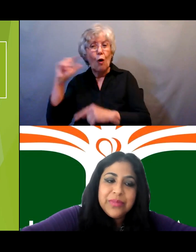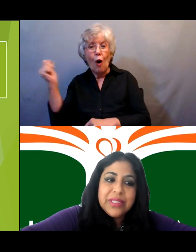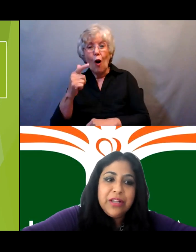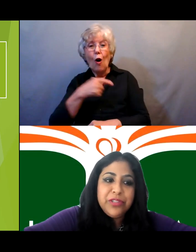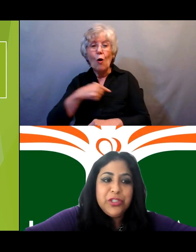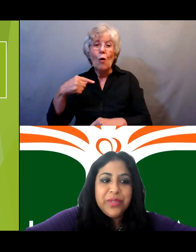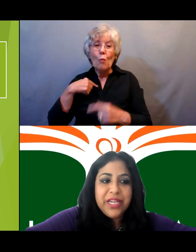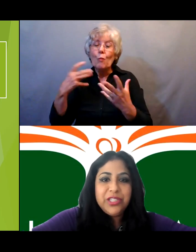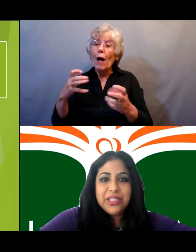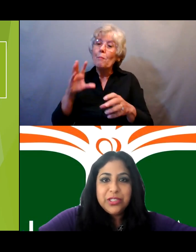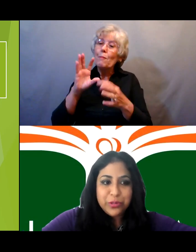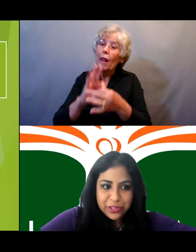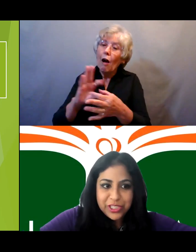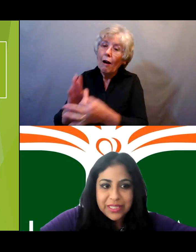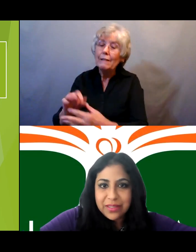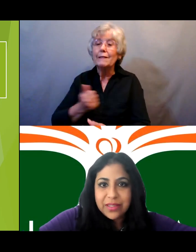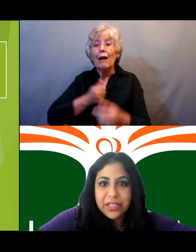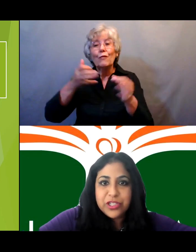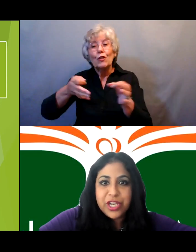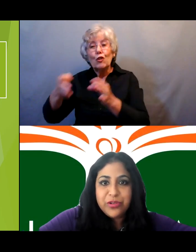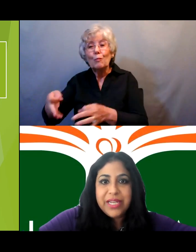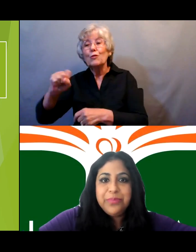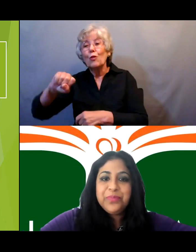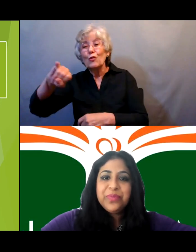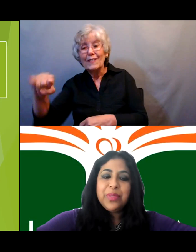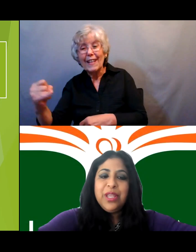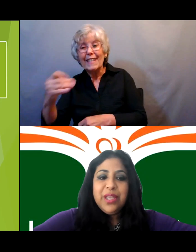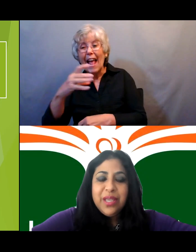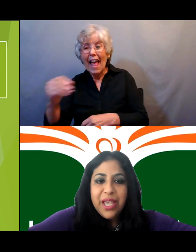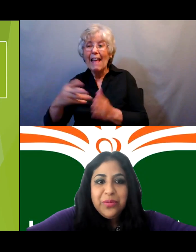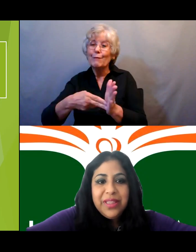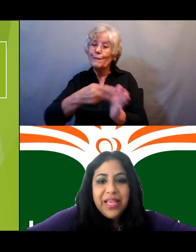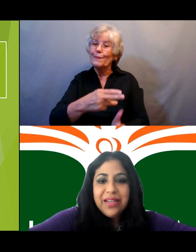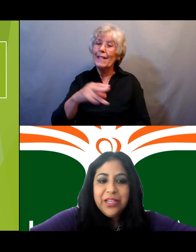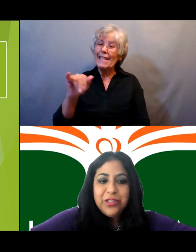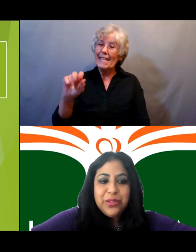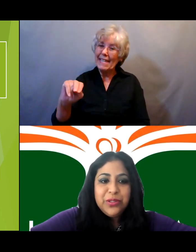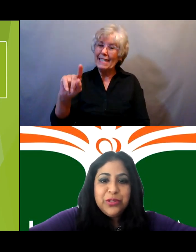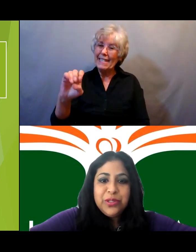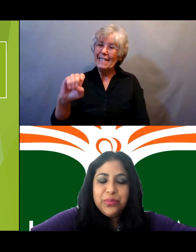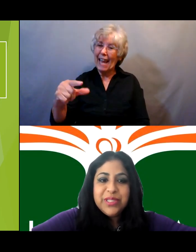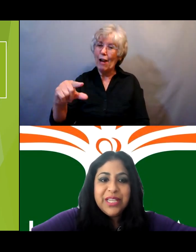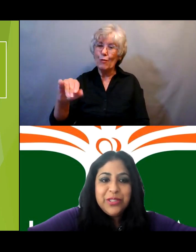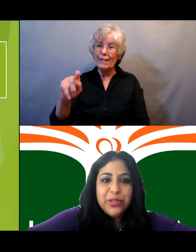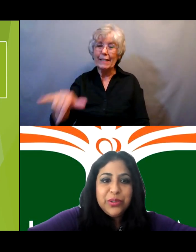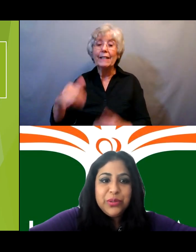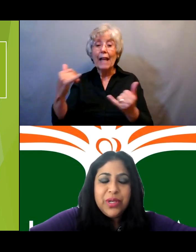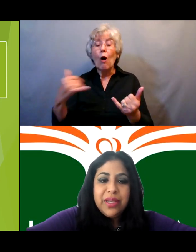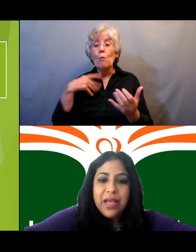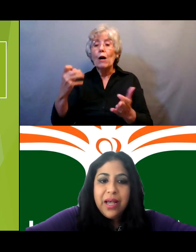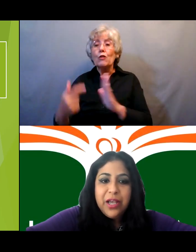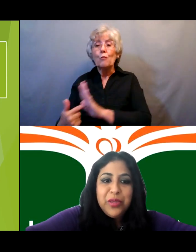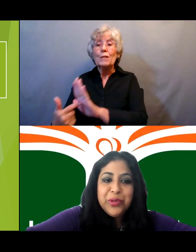partnership, self-determination, social justice, and integrity. And with that, I'd like to present to